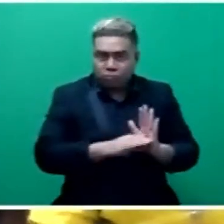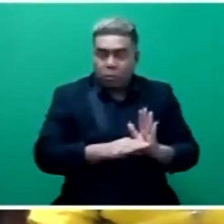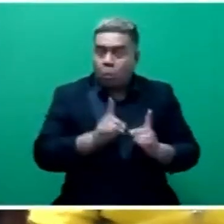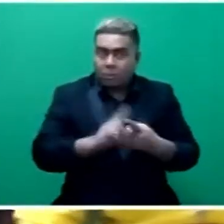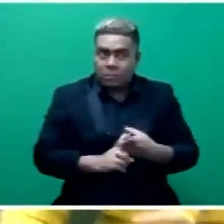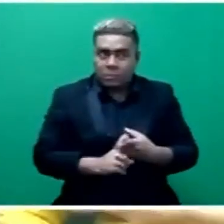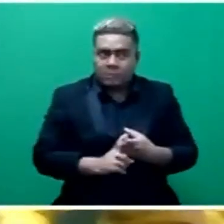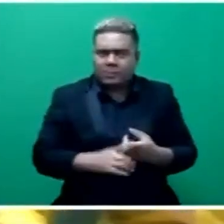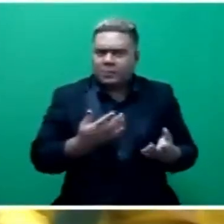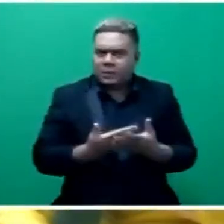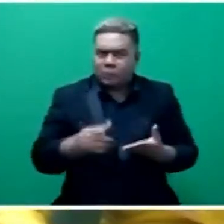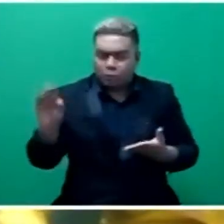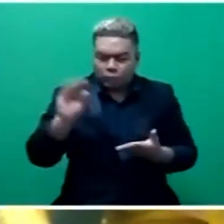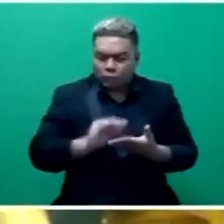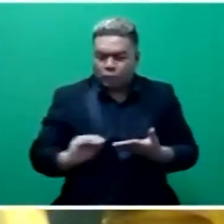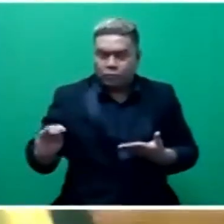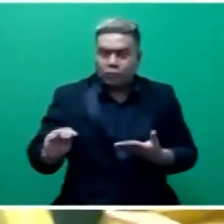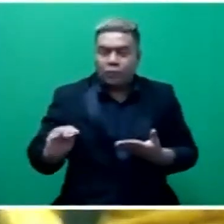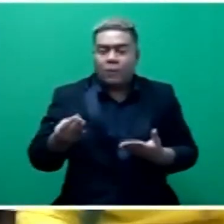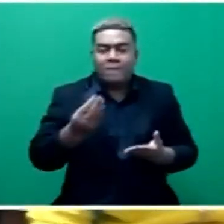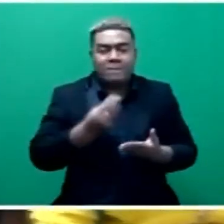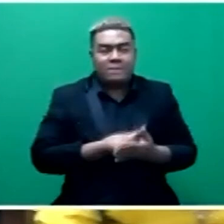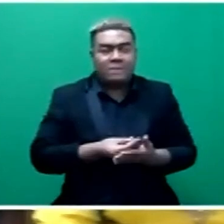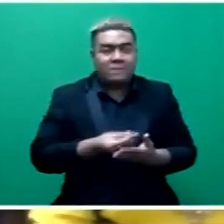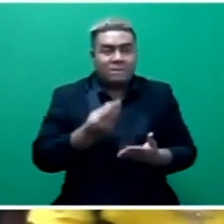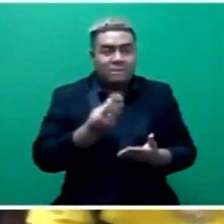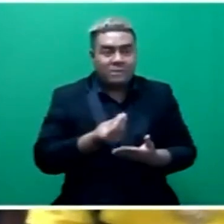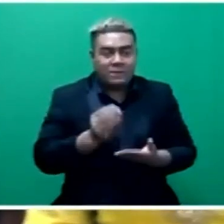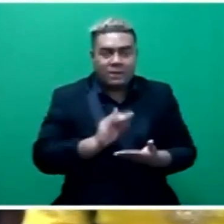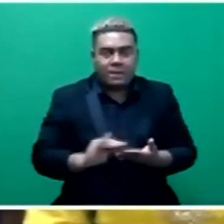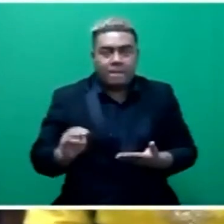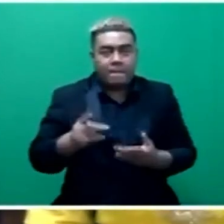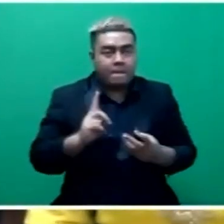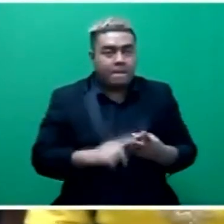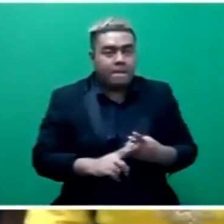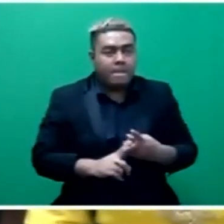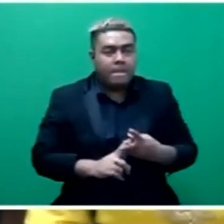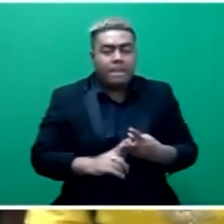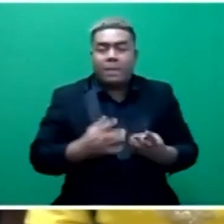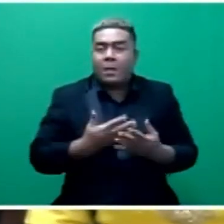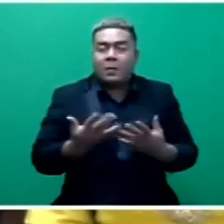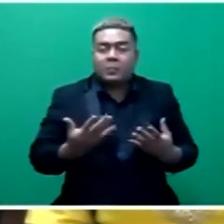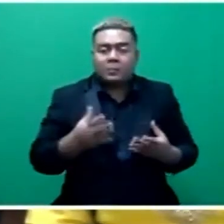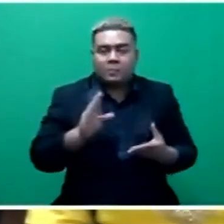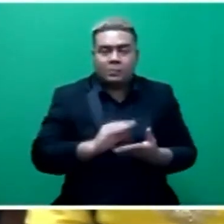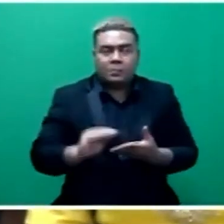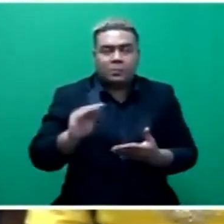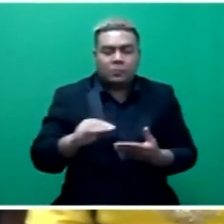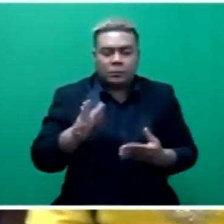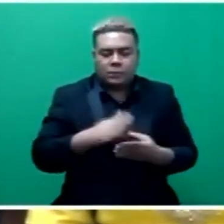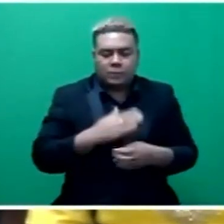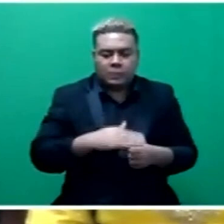1, how revenue for the financial commitment is to be raised. 2, how expenditure for the financial commitment is to be